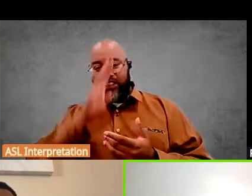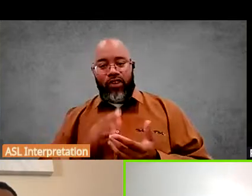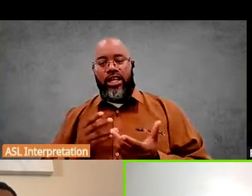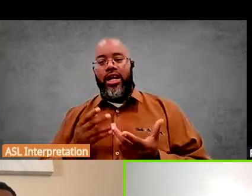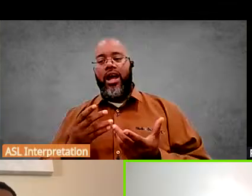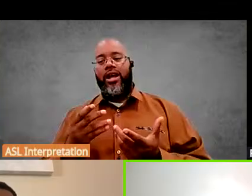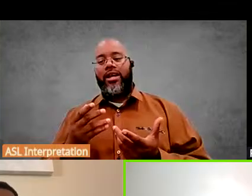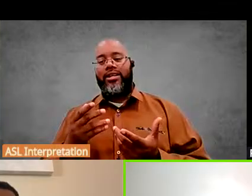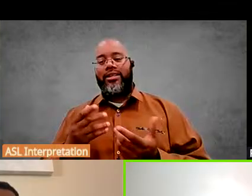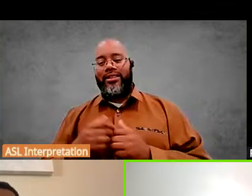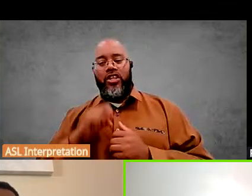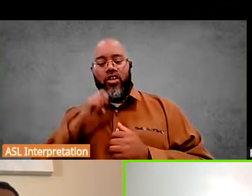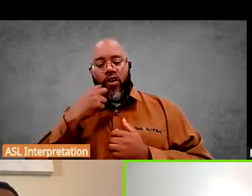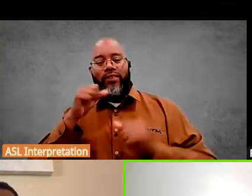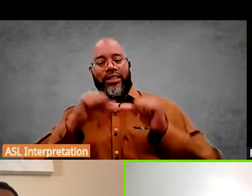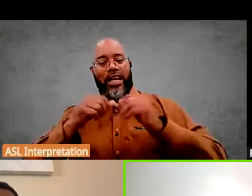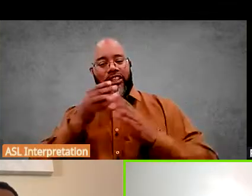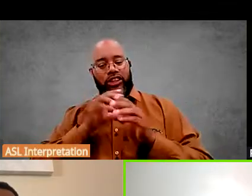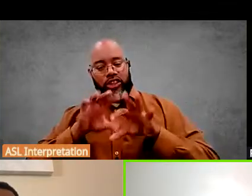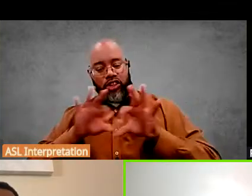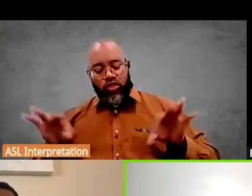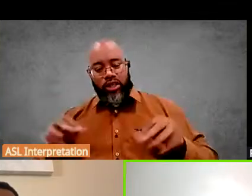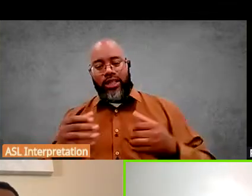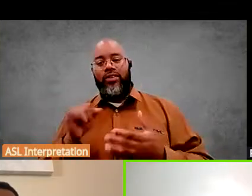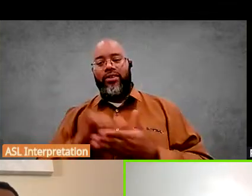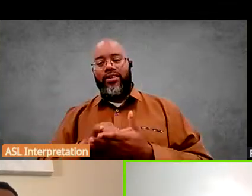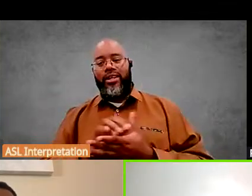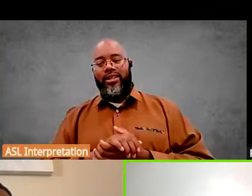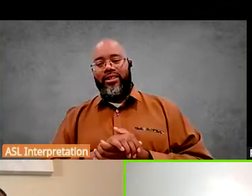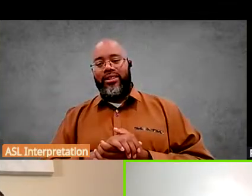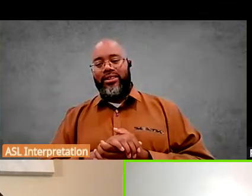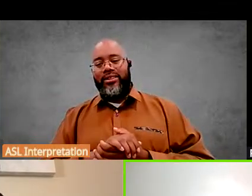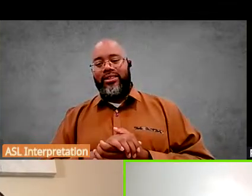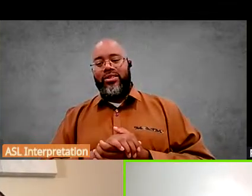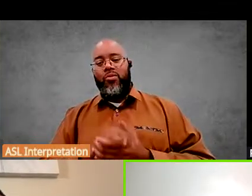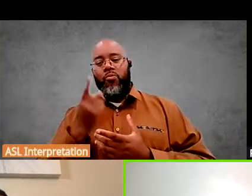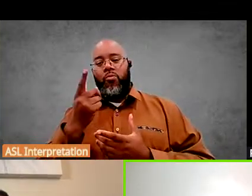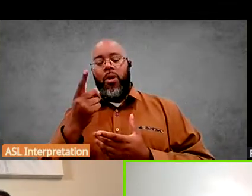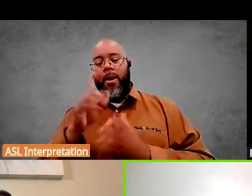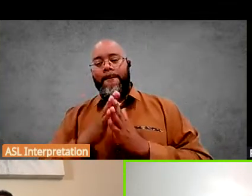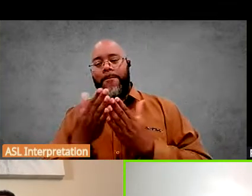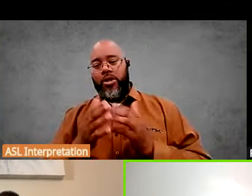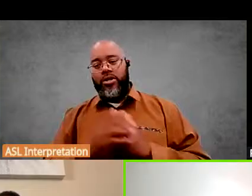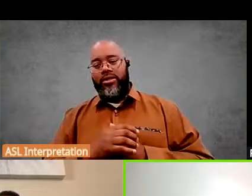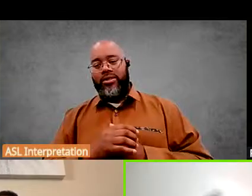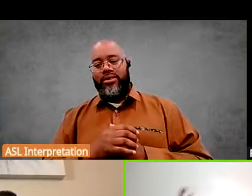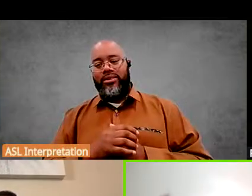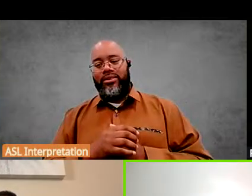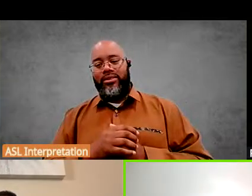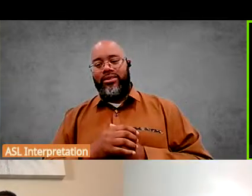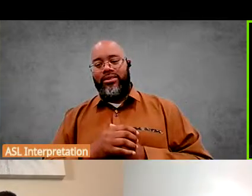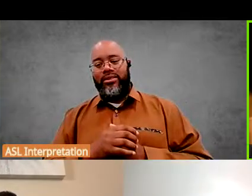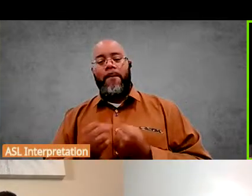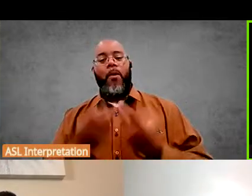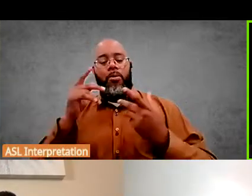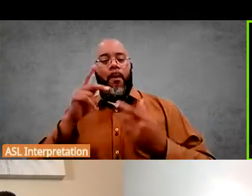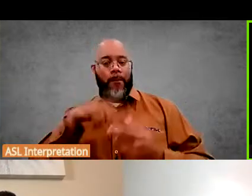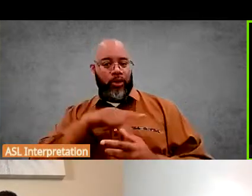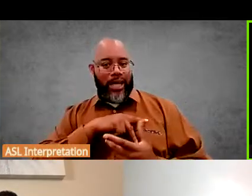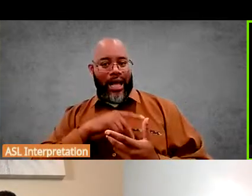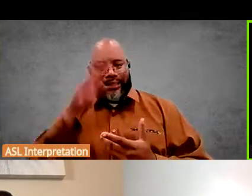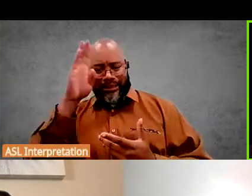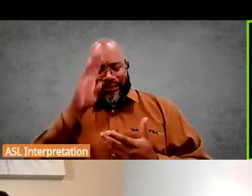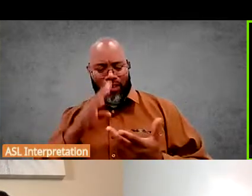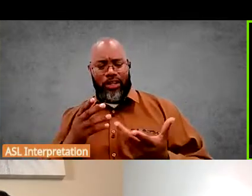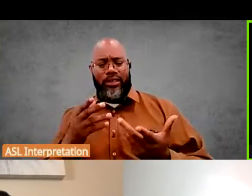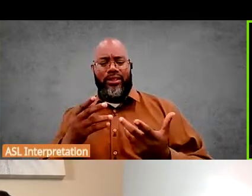a neuroscience degree, so on and so forth. So yeah, it's literally like one book literally formed, Propelled everything about you,